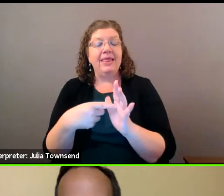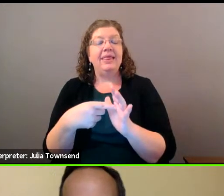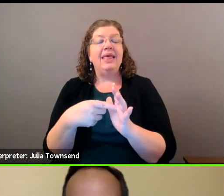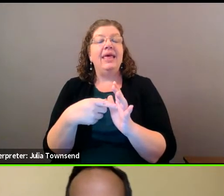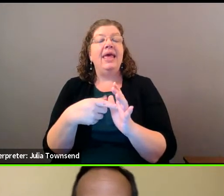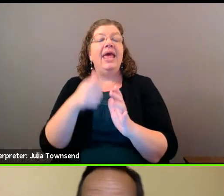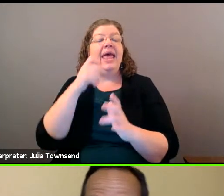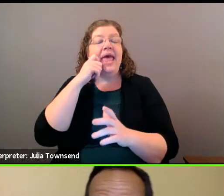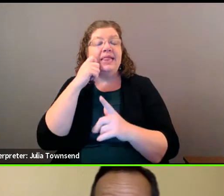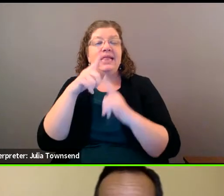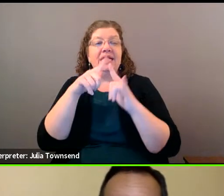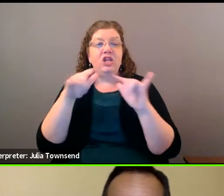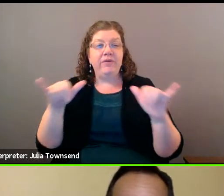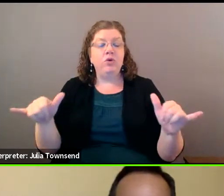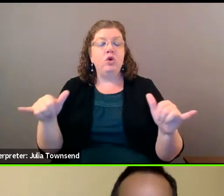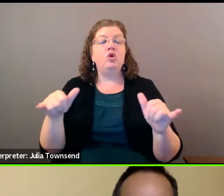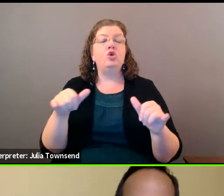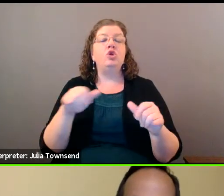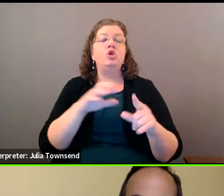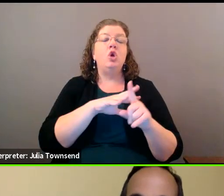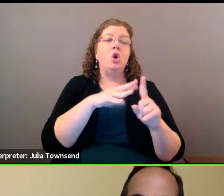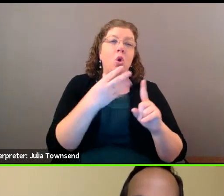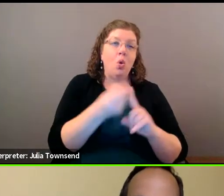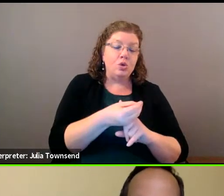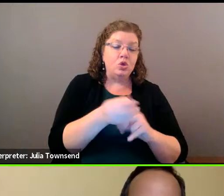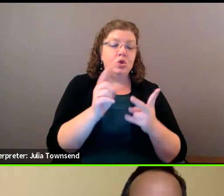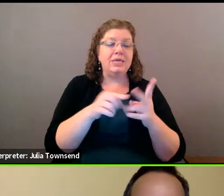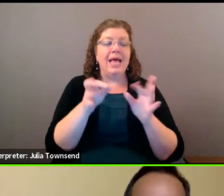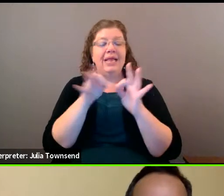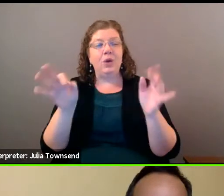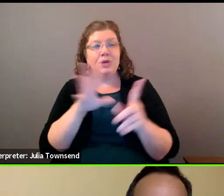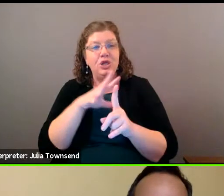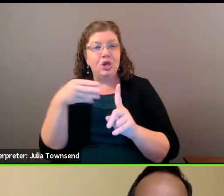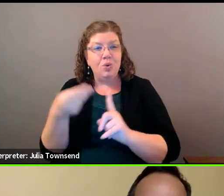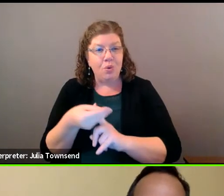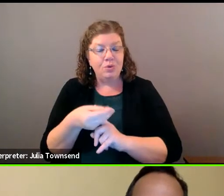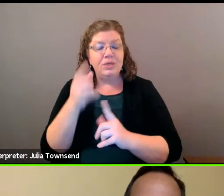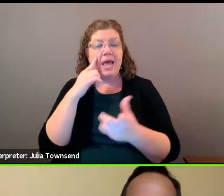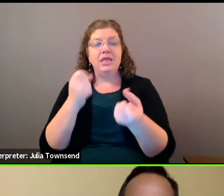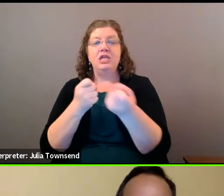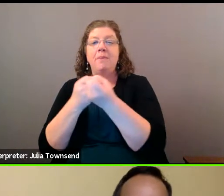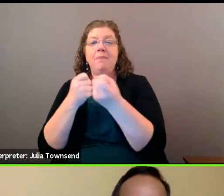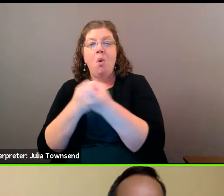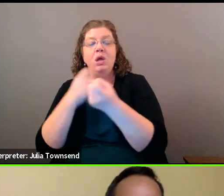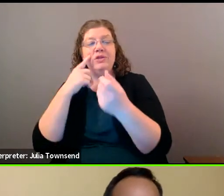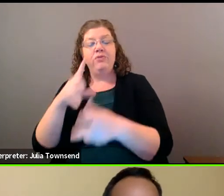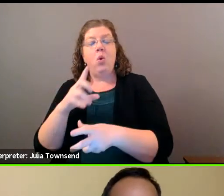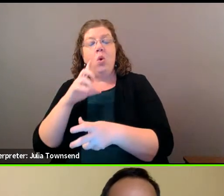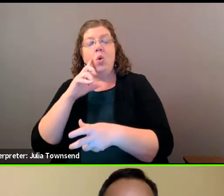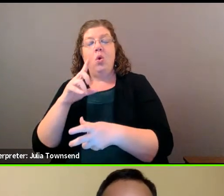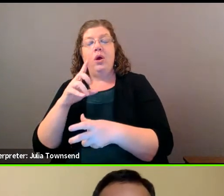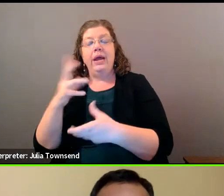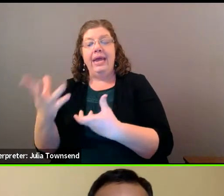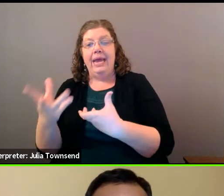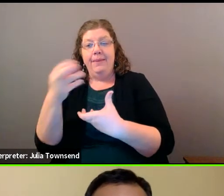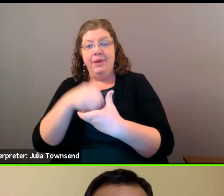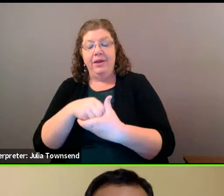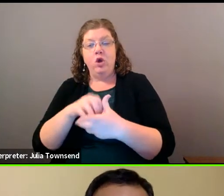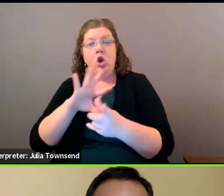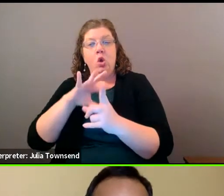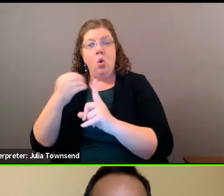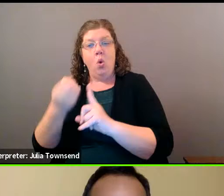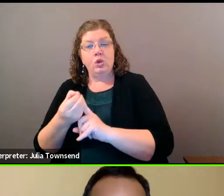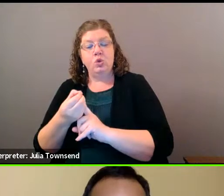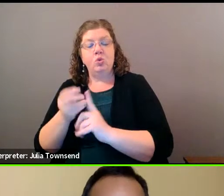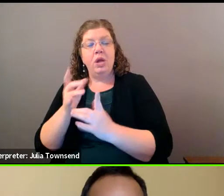diverse cultures, linguistic cultures, and the supports for implementing culturally relevant responsive